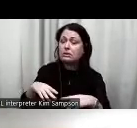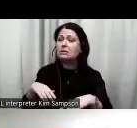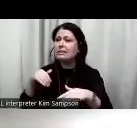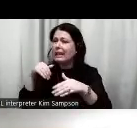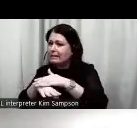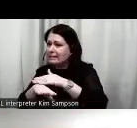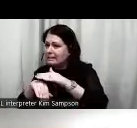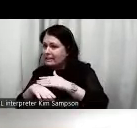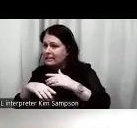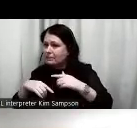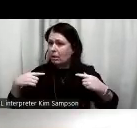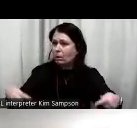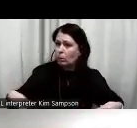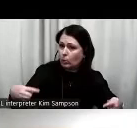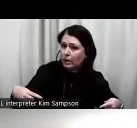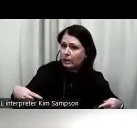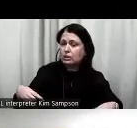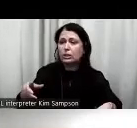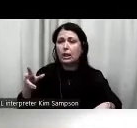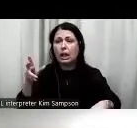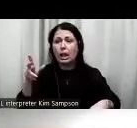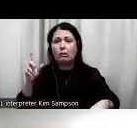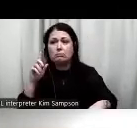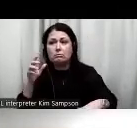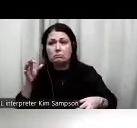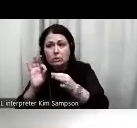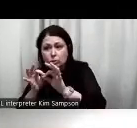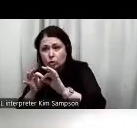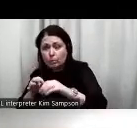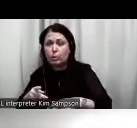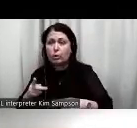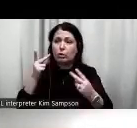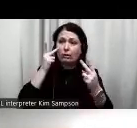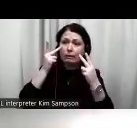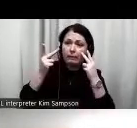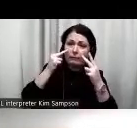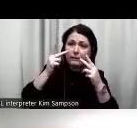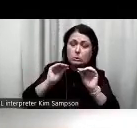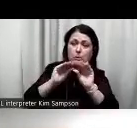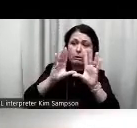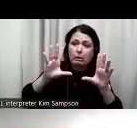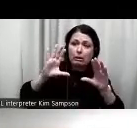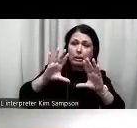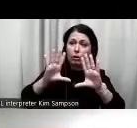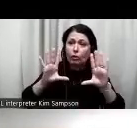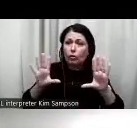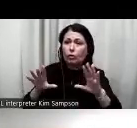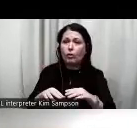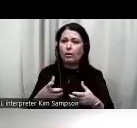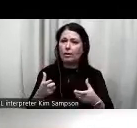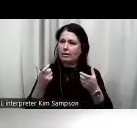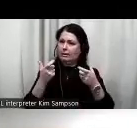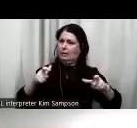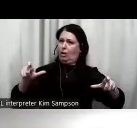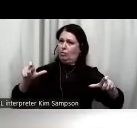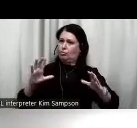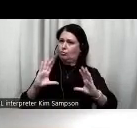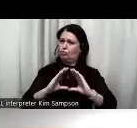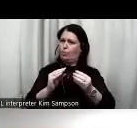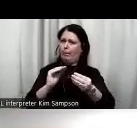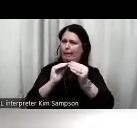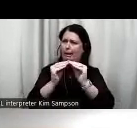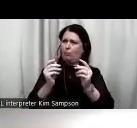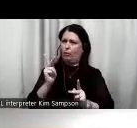accessible is it? Can it accommodate hearing or visual impairments? How large is the group? That,